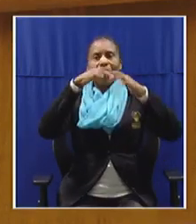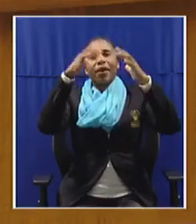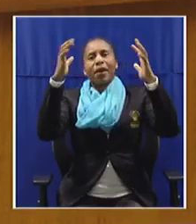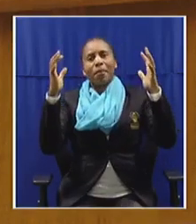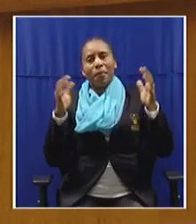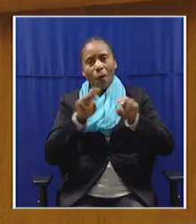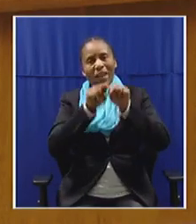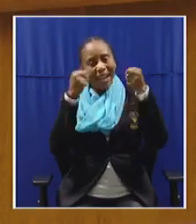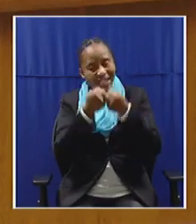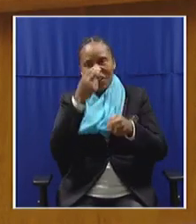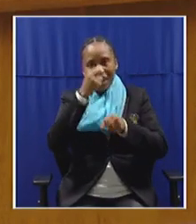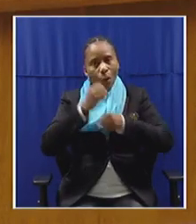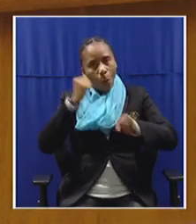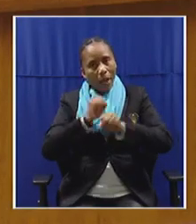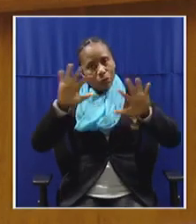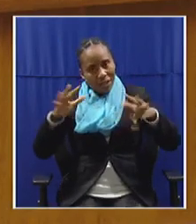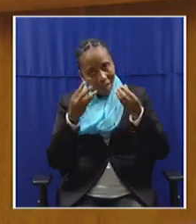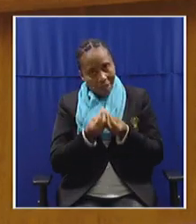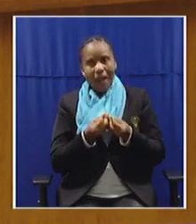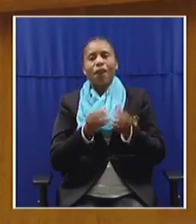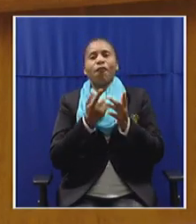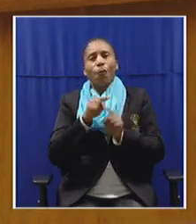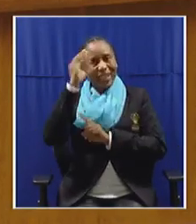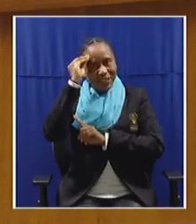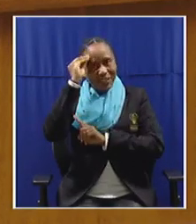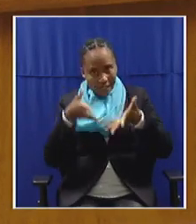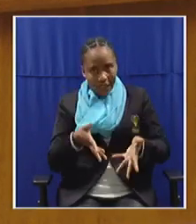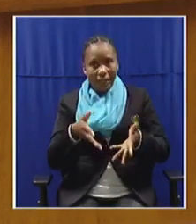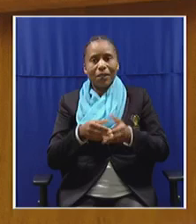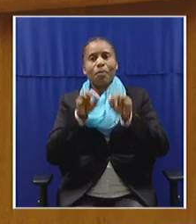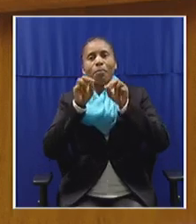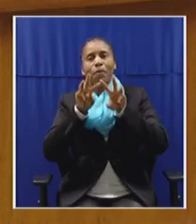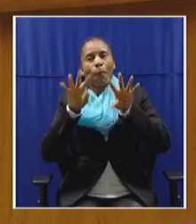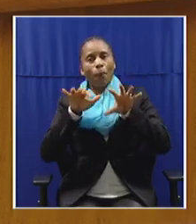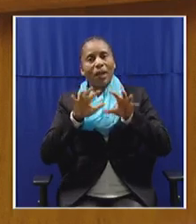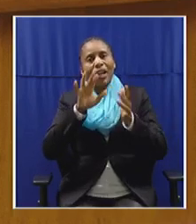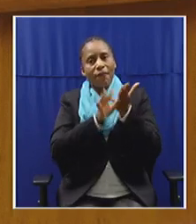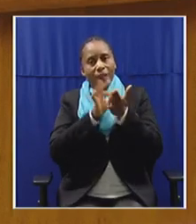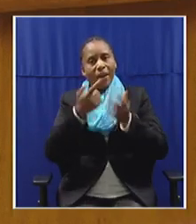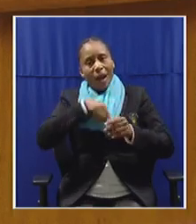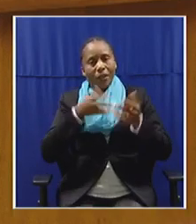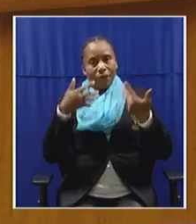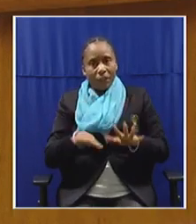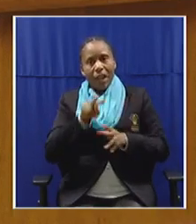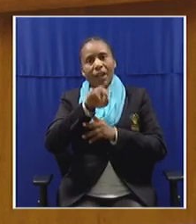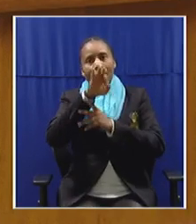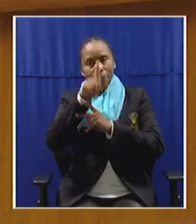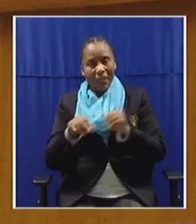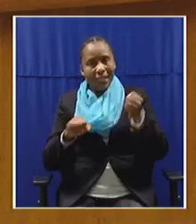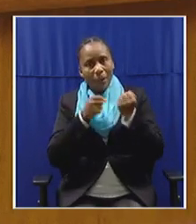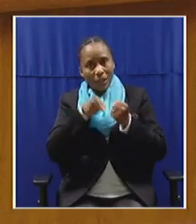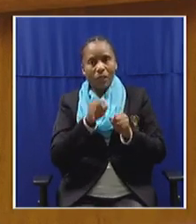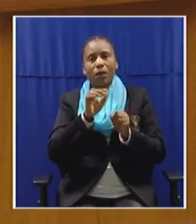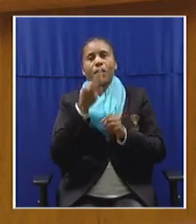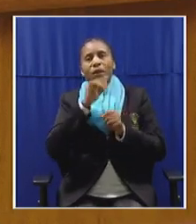work together in the interest of the country and the people we serve. The NFP will support this on condition it is the right thing we are